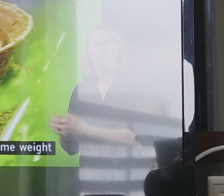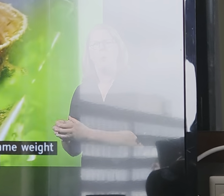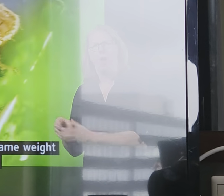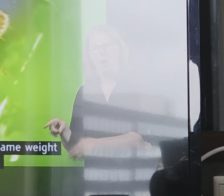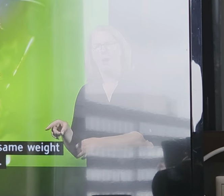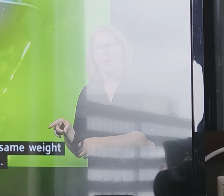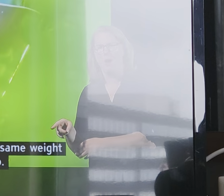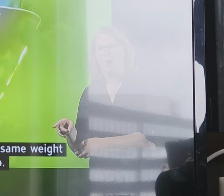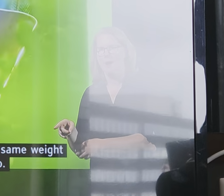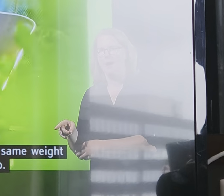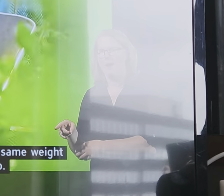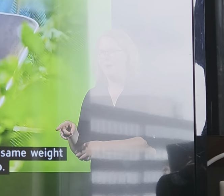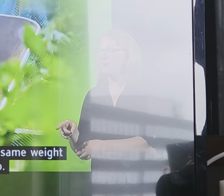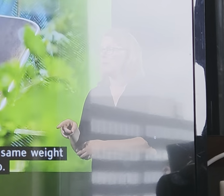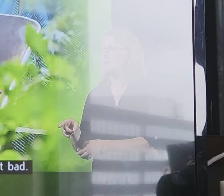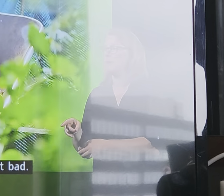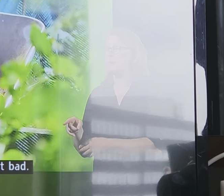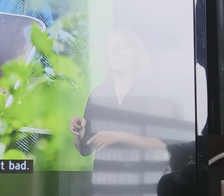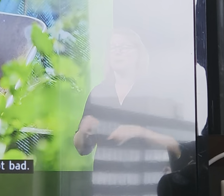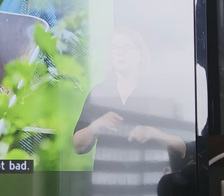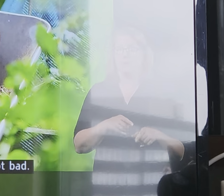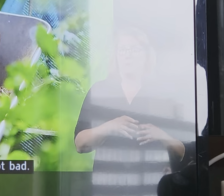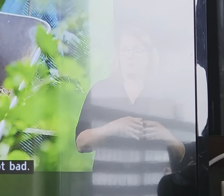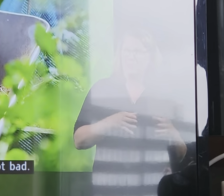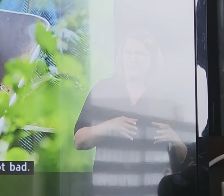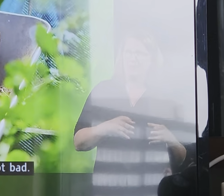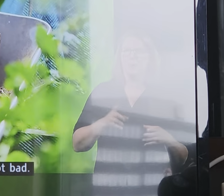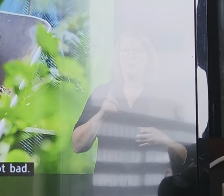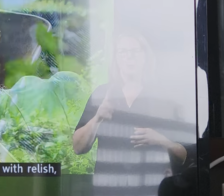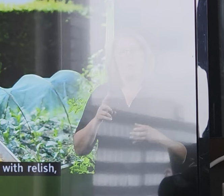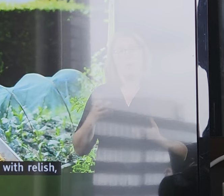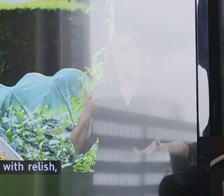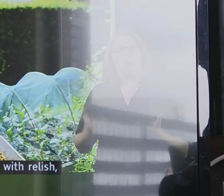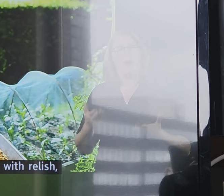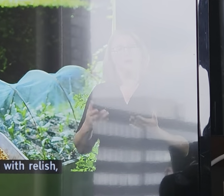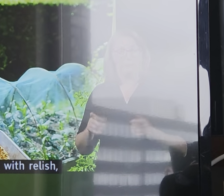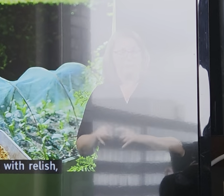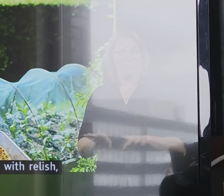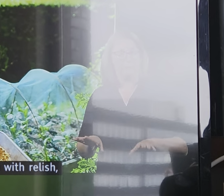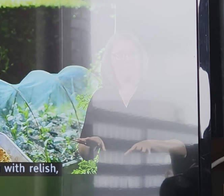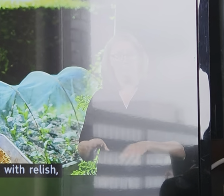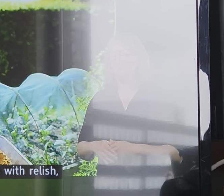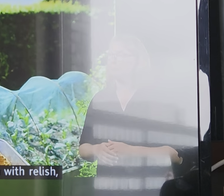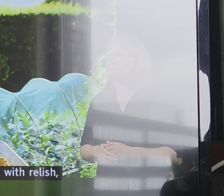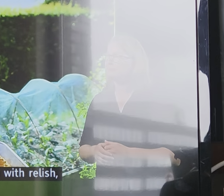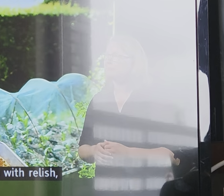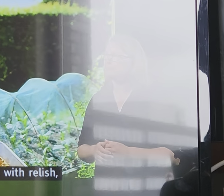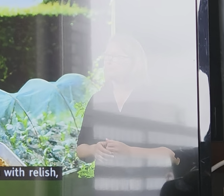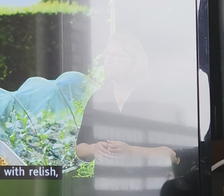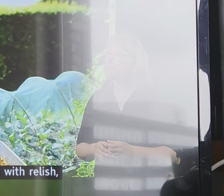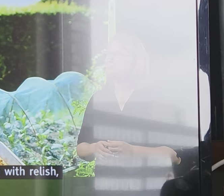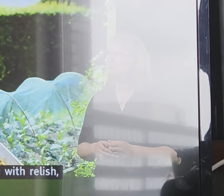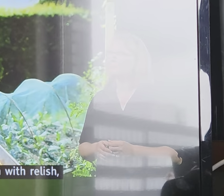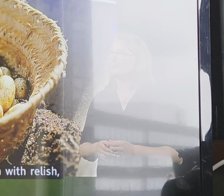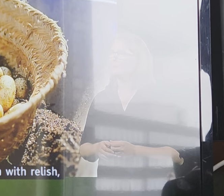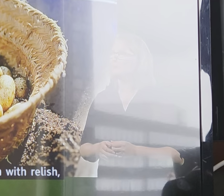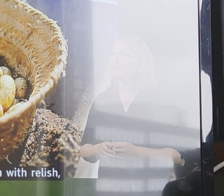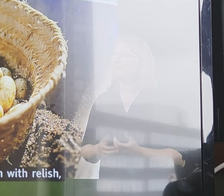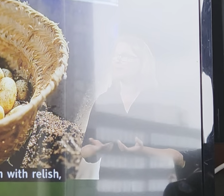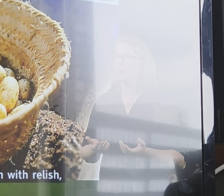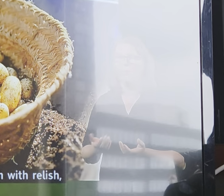So probably it's the same weight of potato, but that's not bad. So, I will eat both